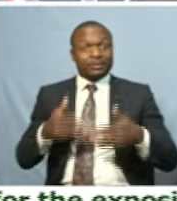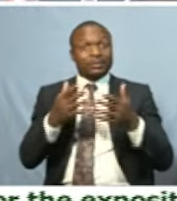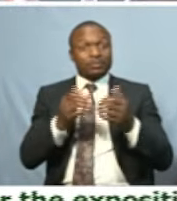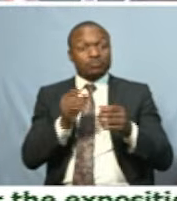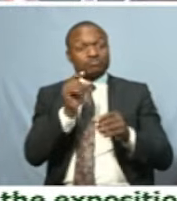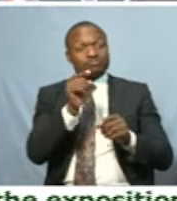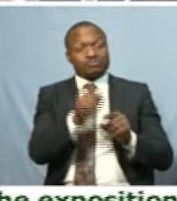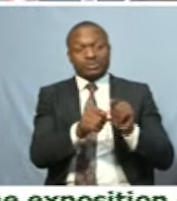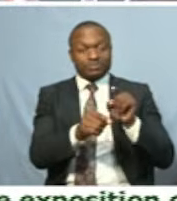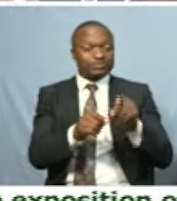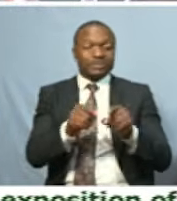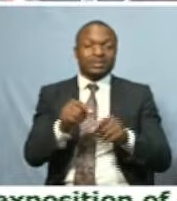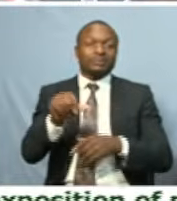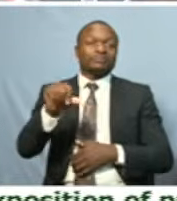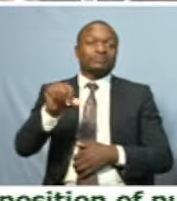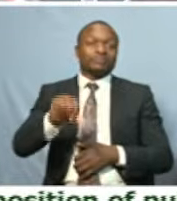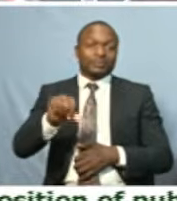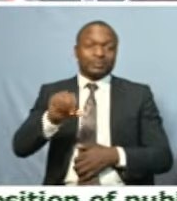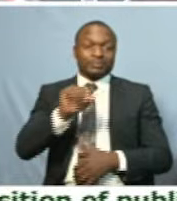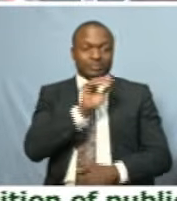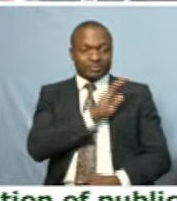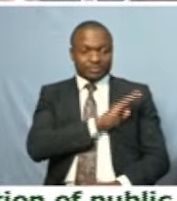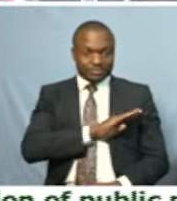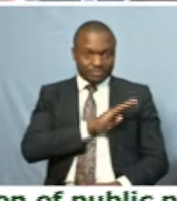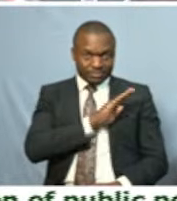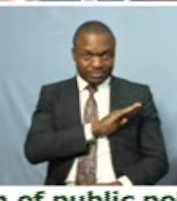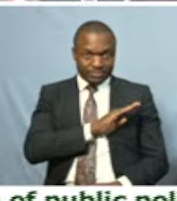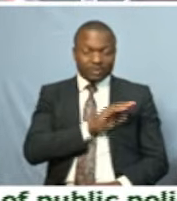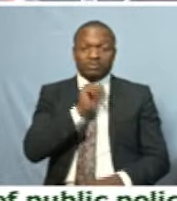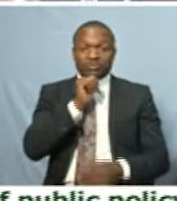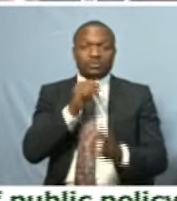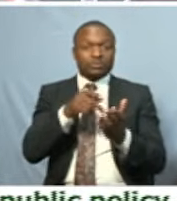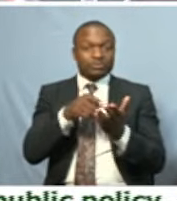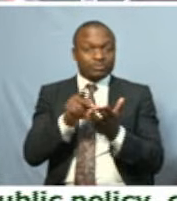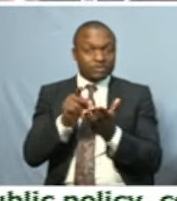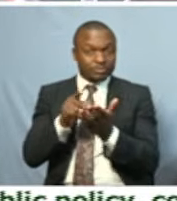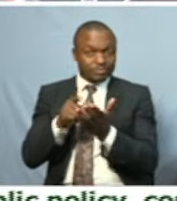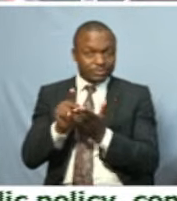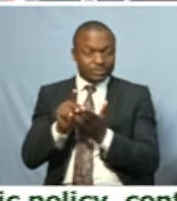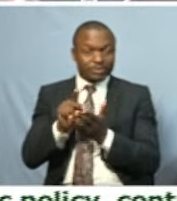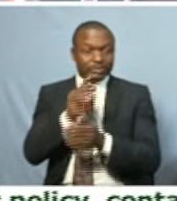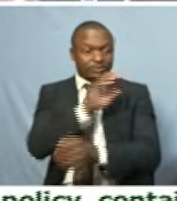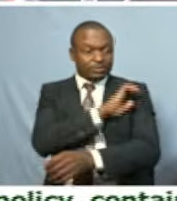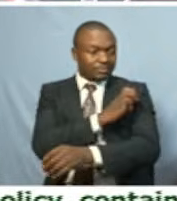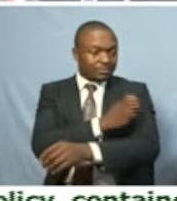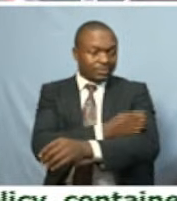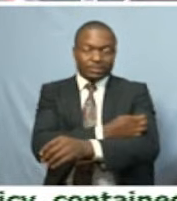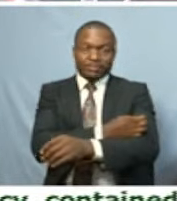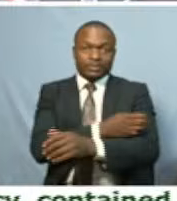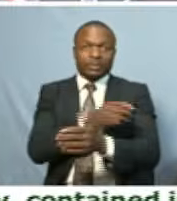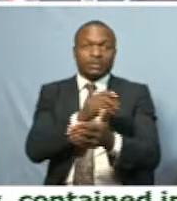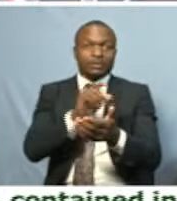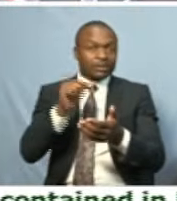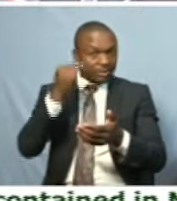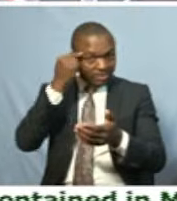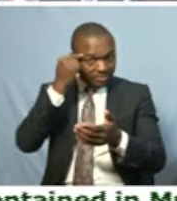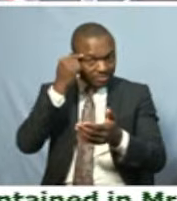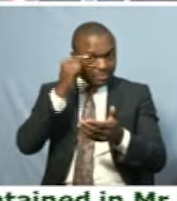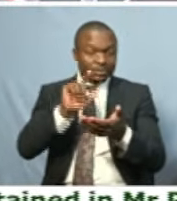condemn this bad habit of non-payment of government empowerment loans. It is just